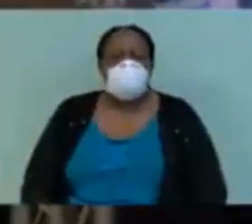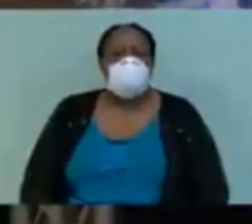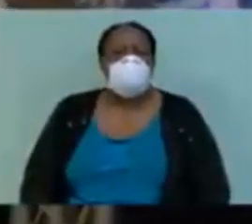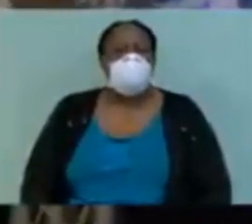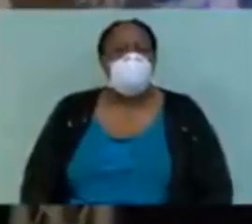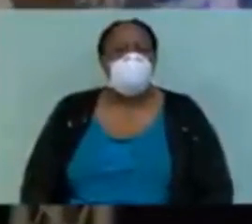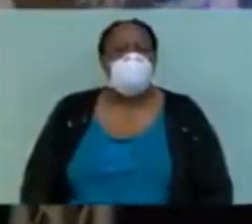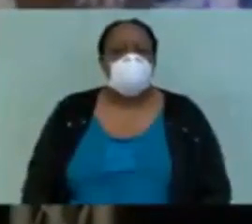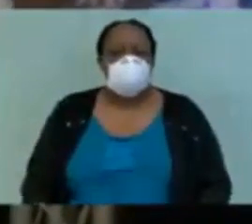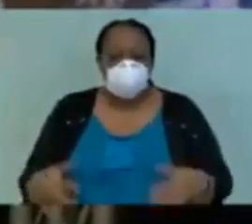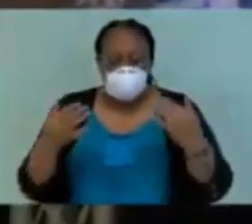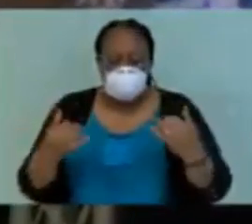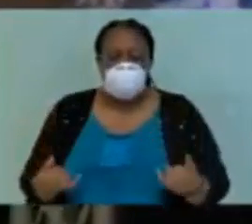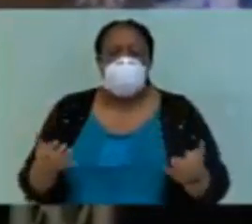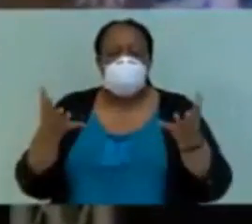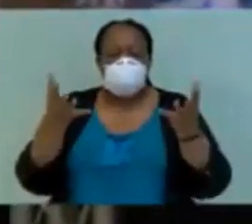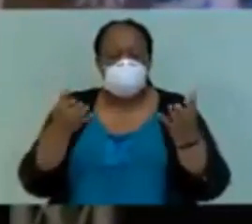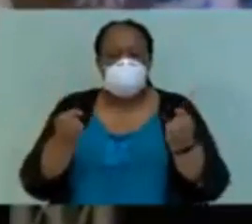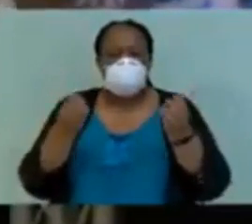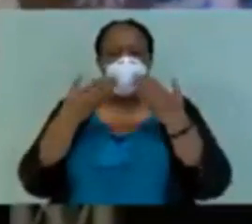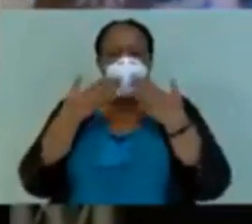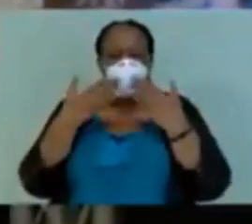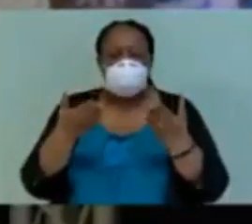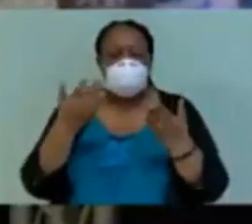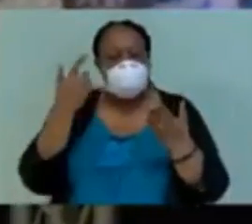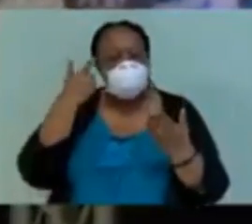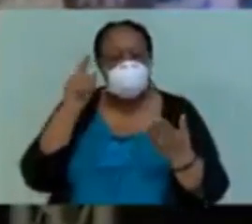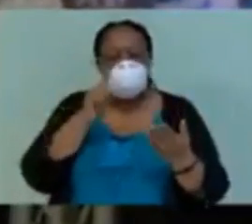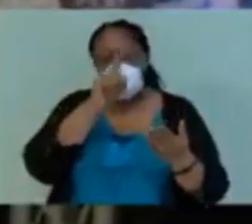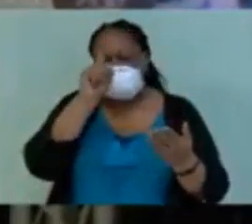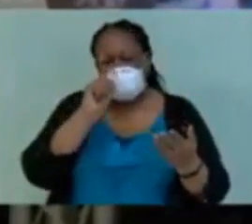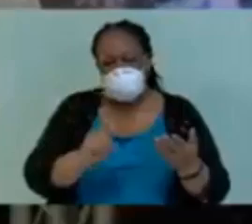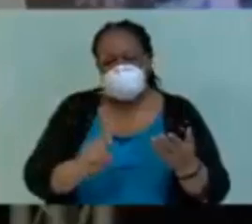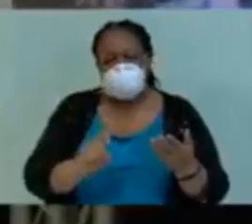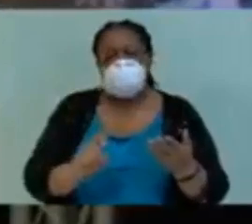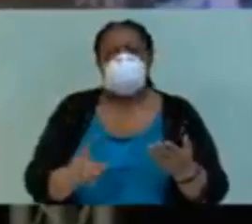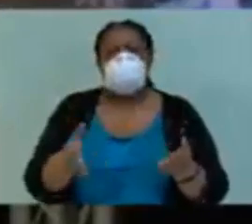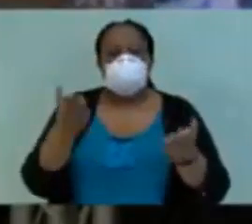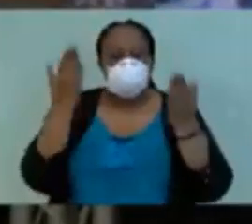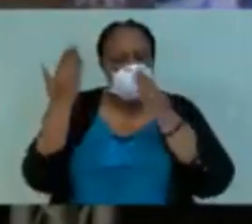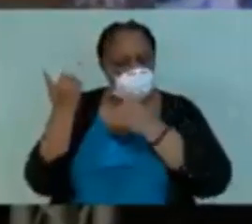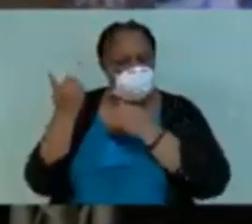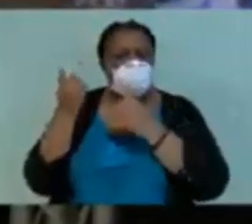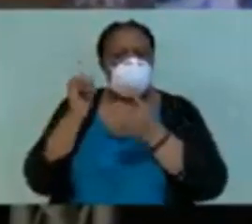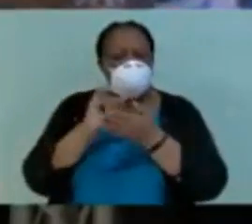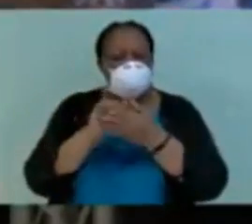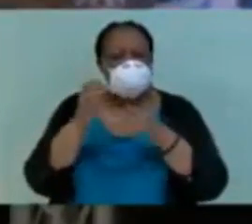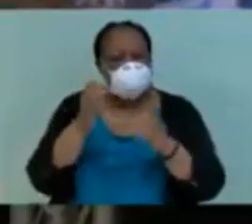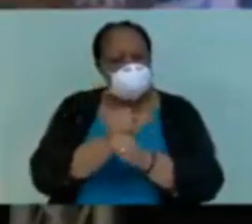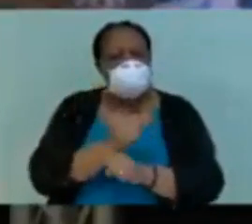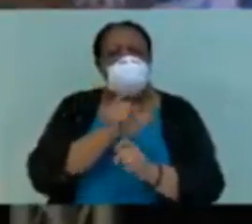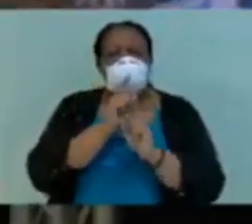protocol, as well as the other hygiene protocol, they can operate. Thank you.